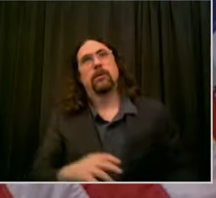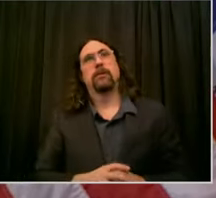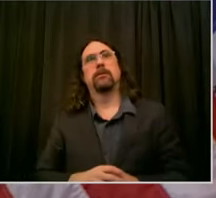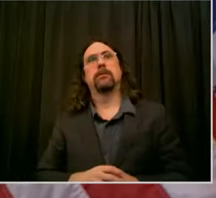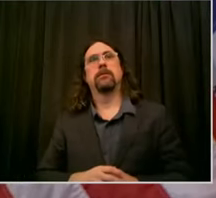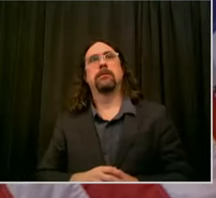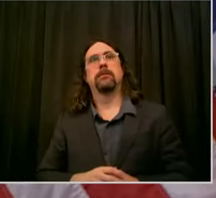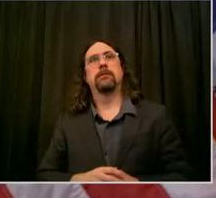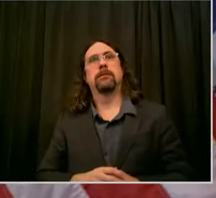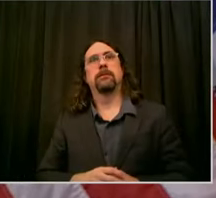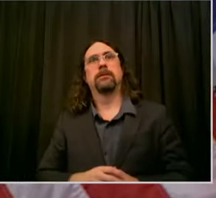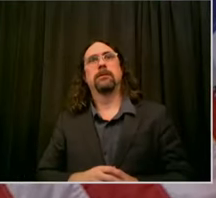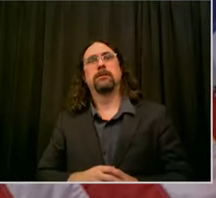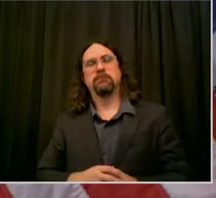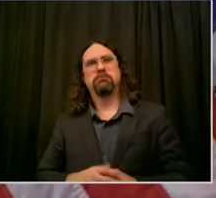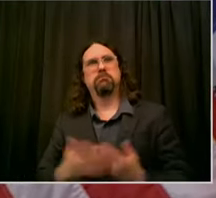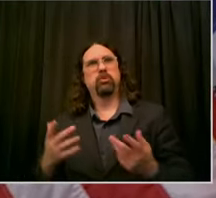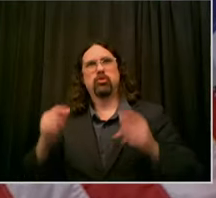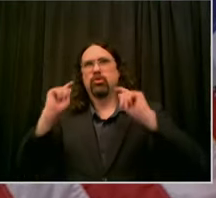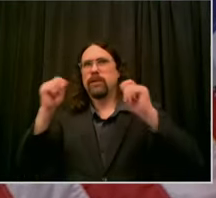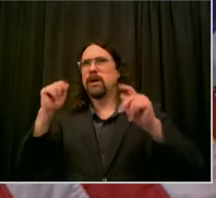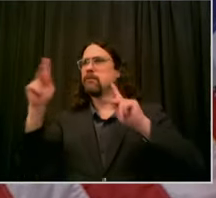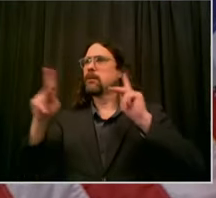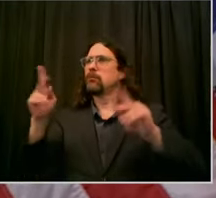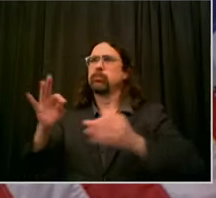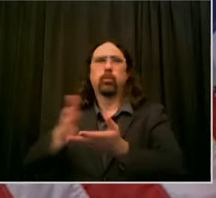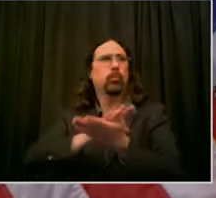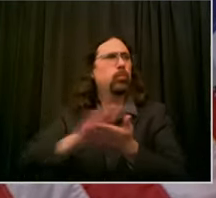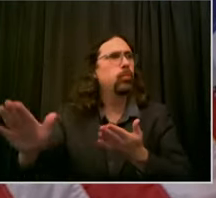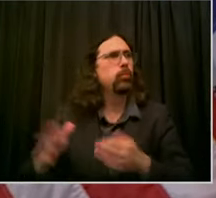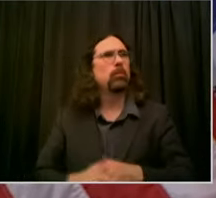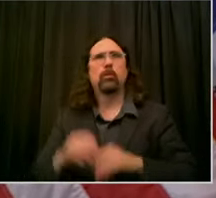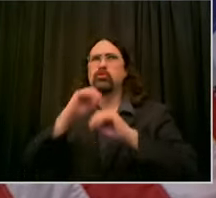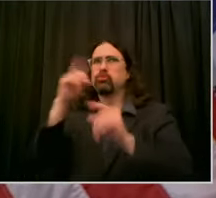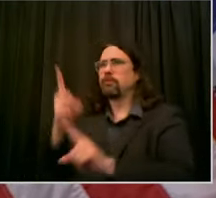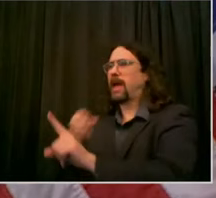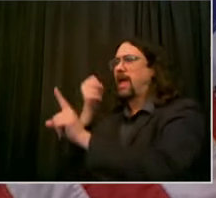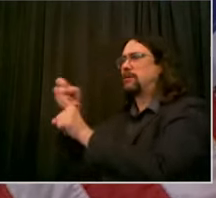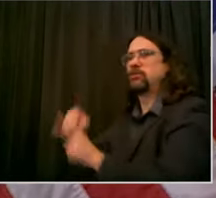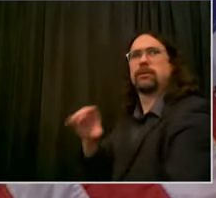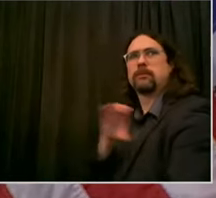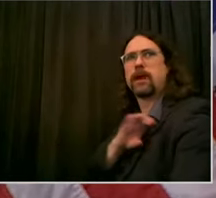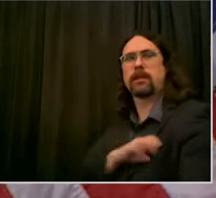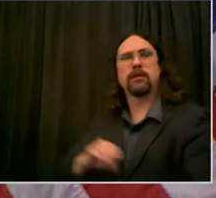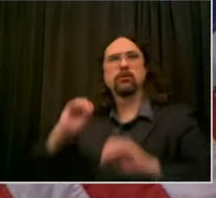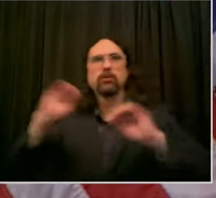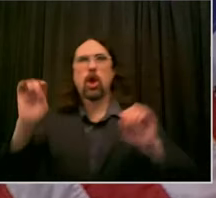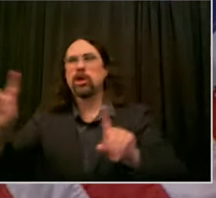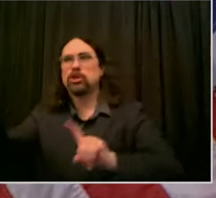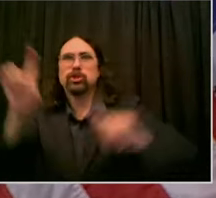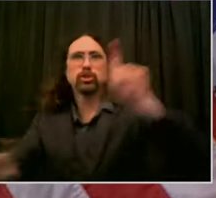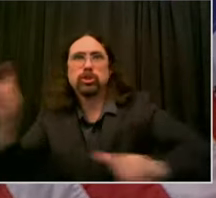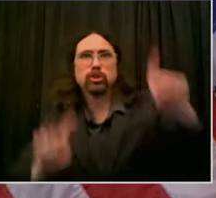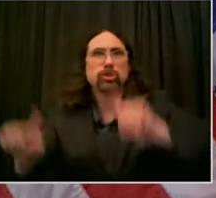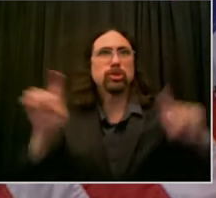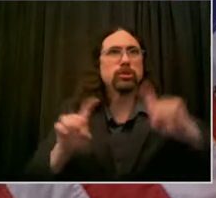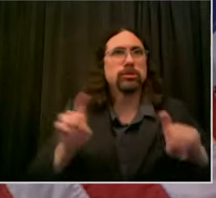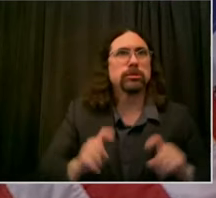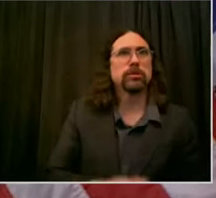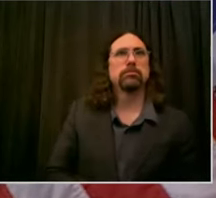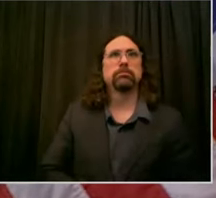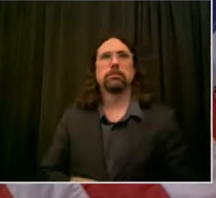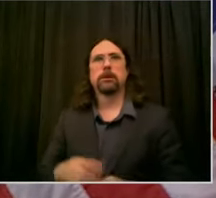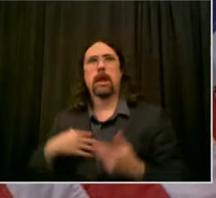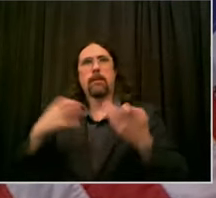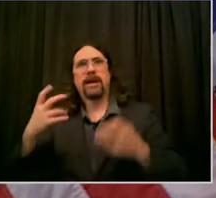want people who are out there to peacefully protest to do it. Go home by 8 o'clock. That's what I want. I have no illusion that some people